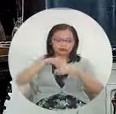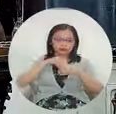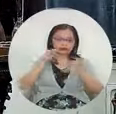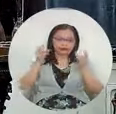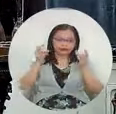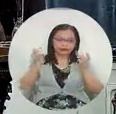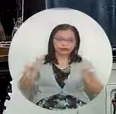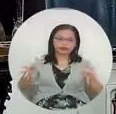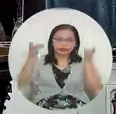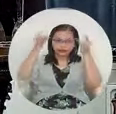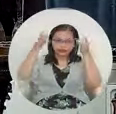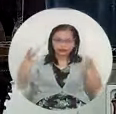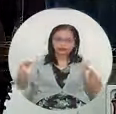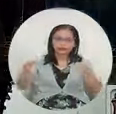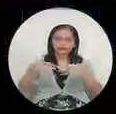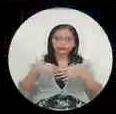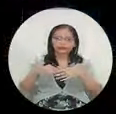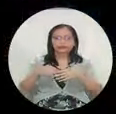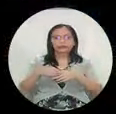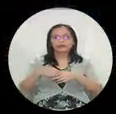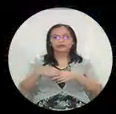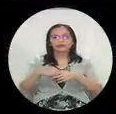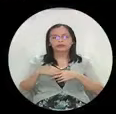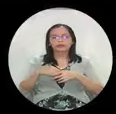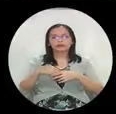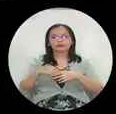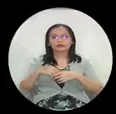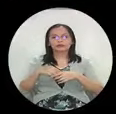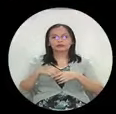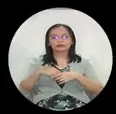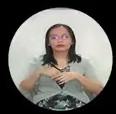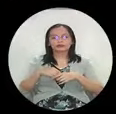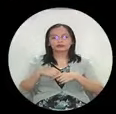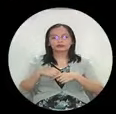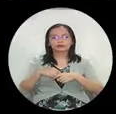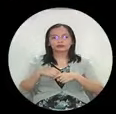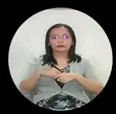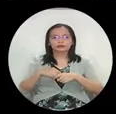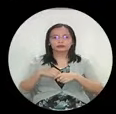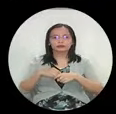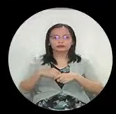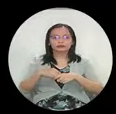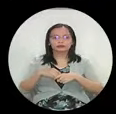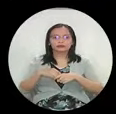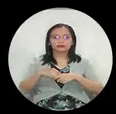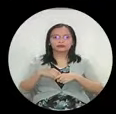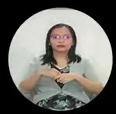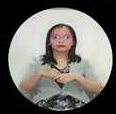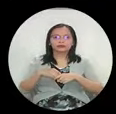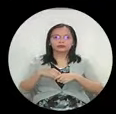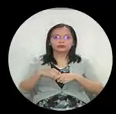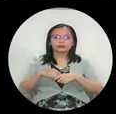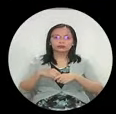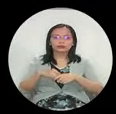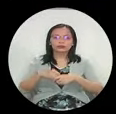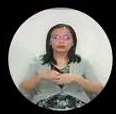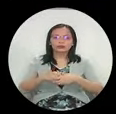shall men arise, speaking perverse things to draw away disciples after